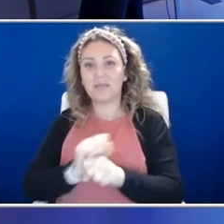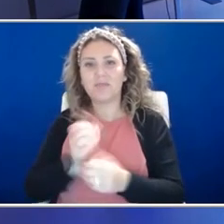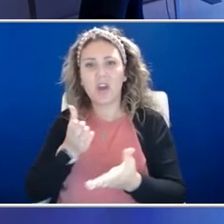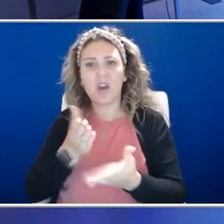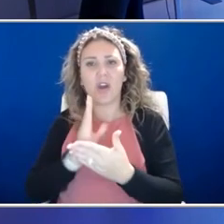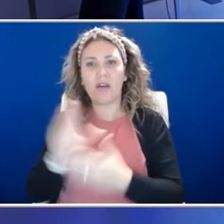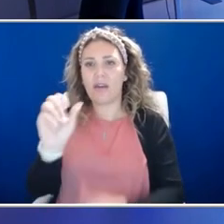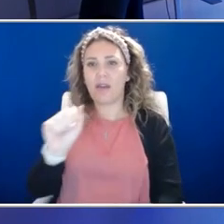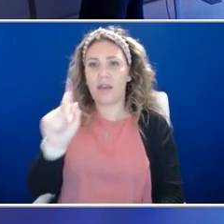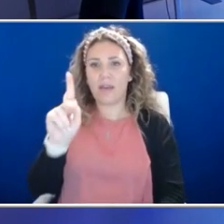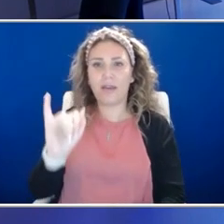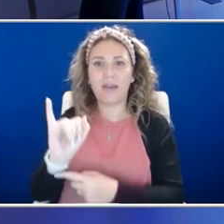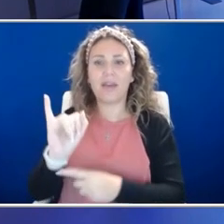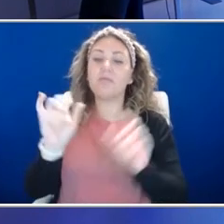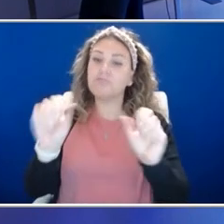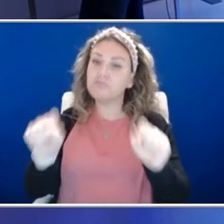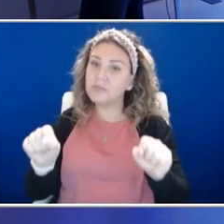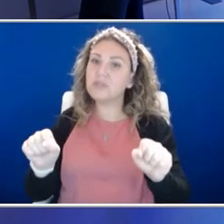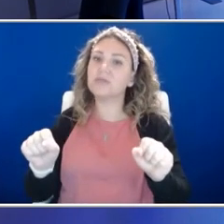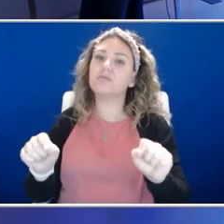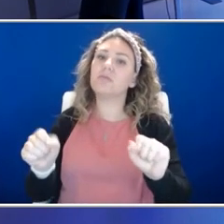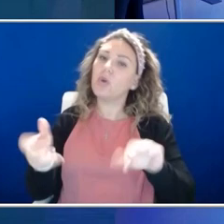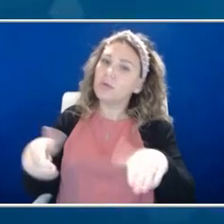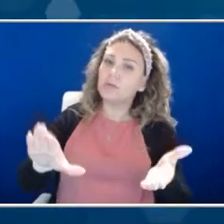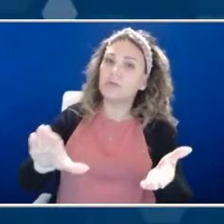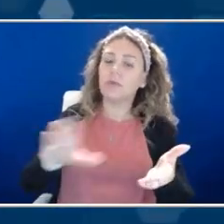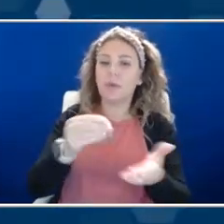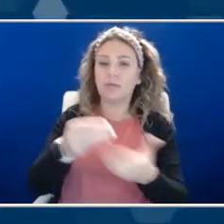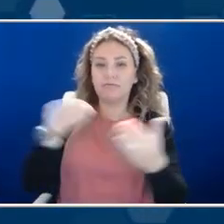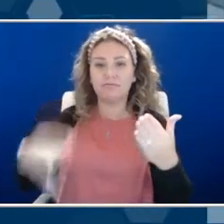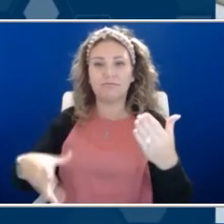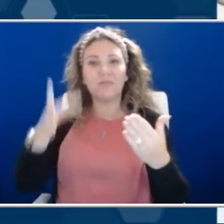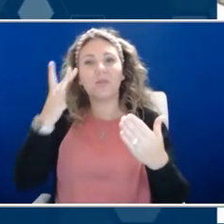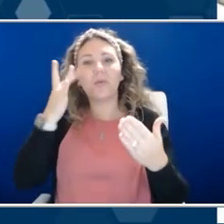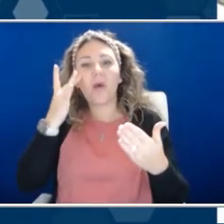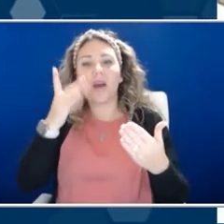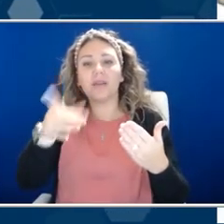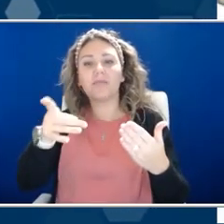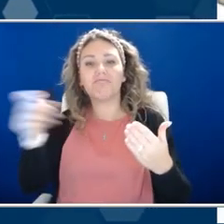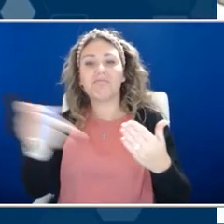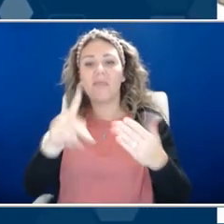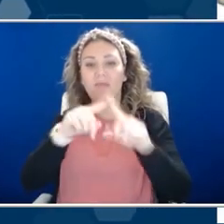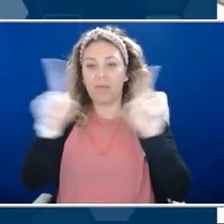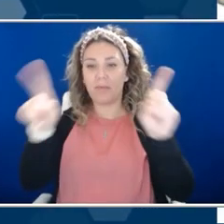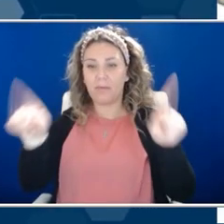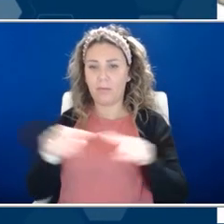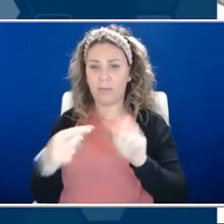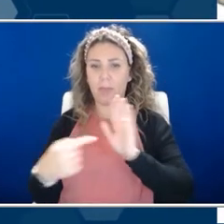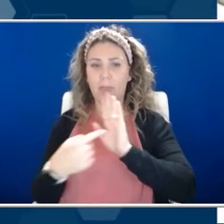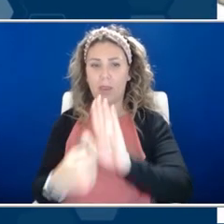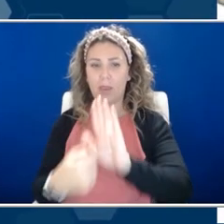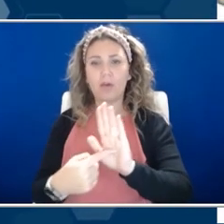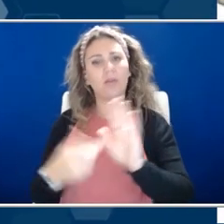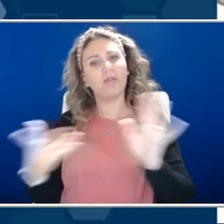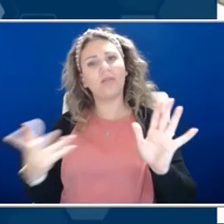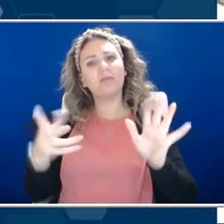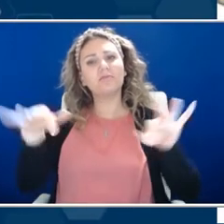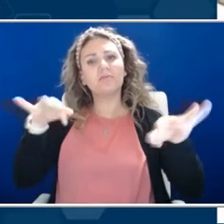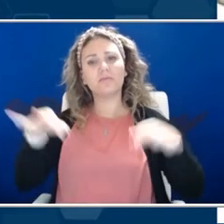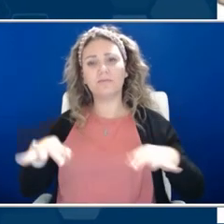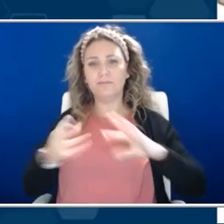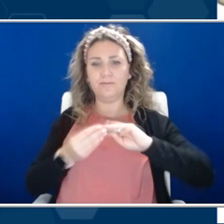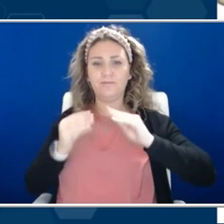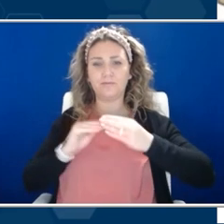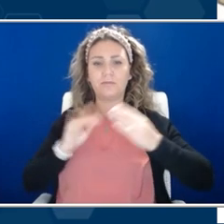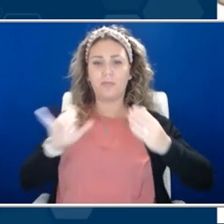AKI is potentially deadly and expensive. That slide popped up. Let's get back to that slide. Show us a slide, kind of explain these numbers. What